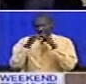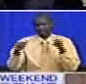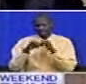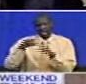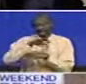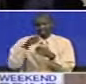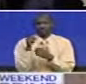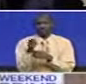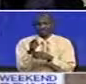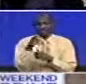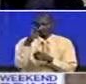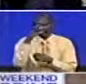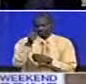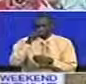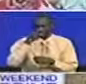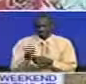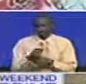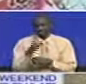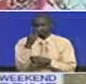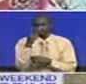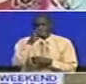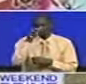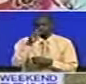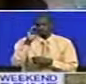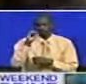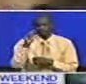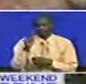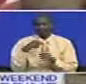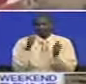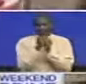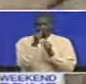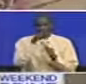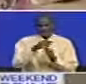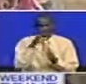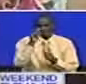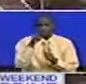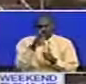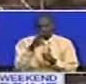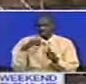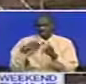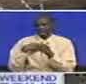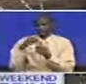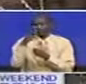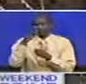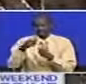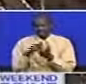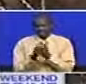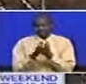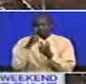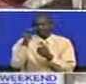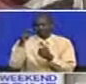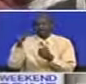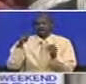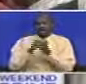country, 25,000 in two Juba bases, 15,000 in Bor, 12,000 in Bentiu, and 8,000 in